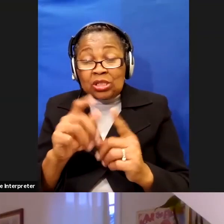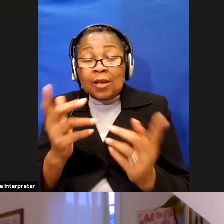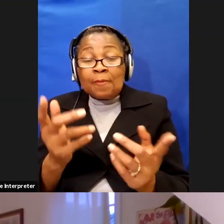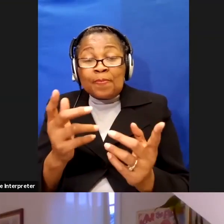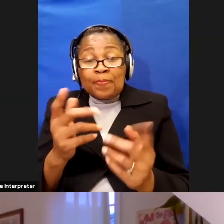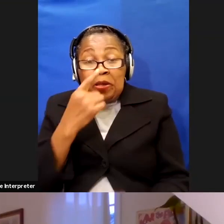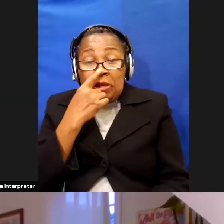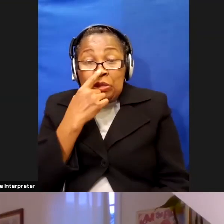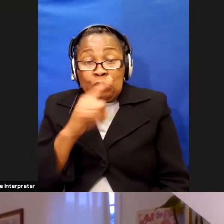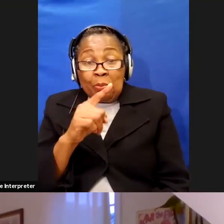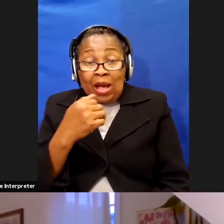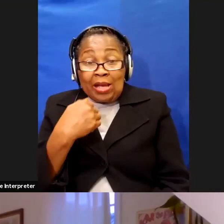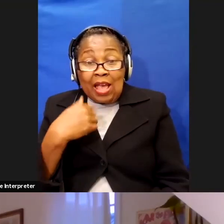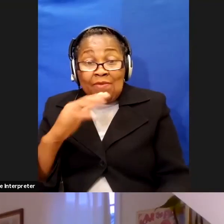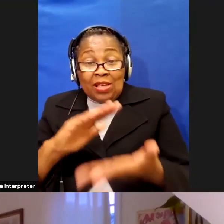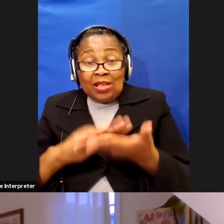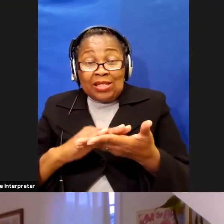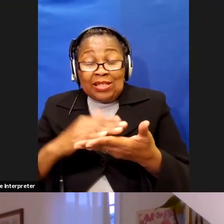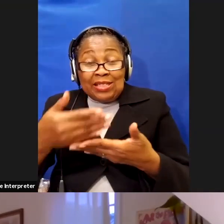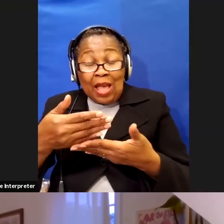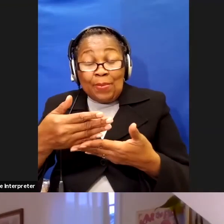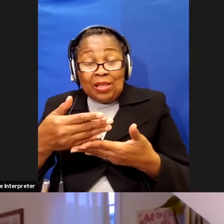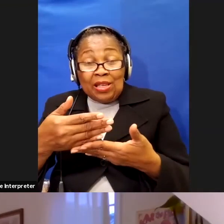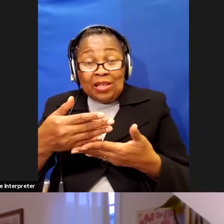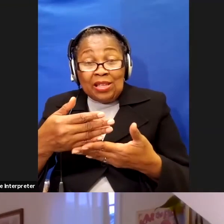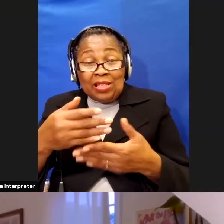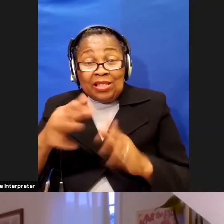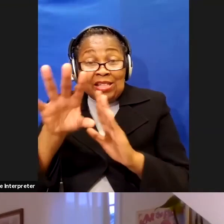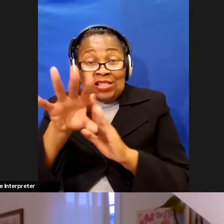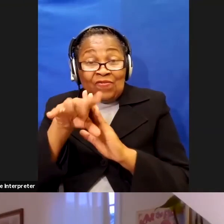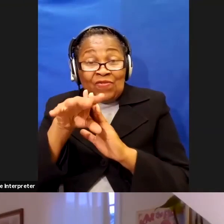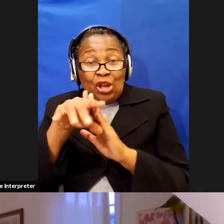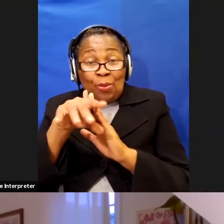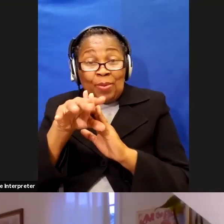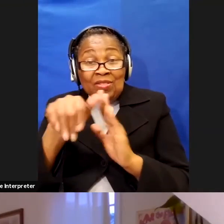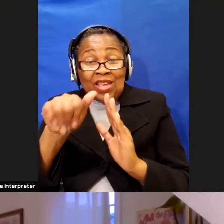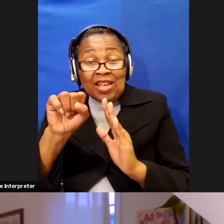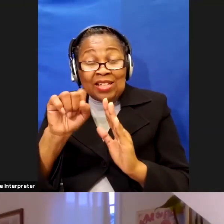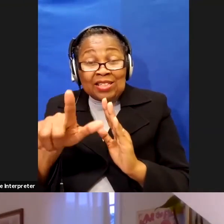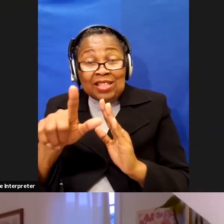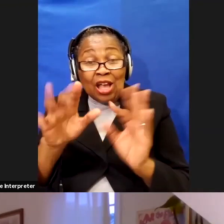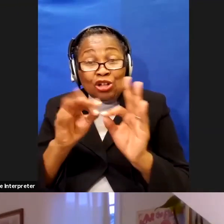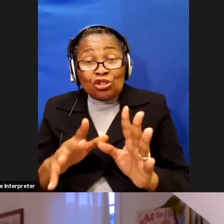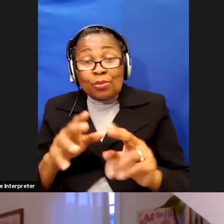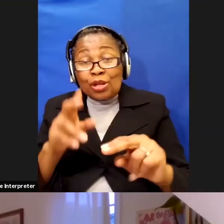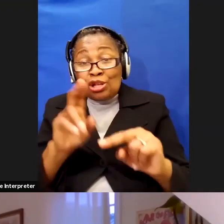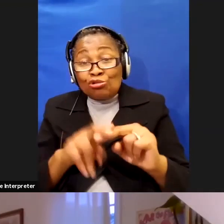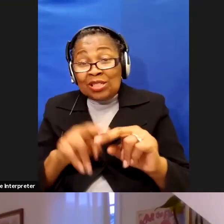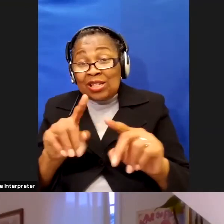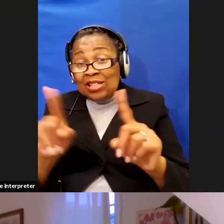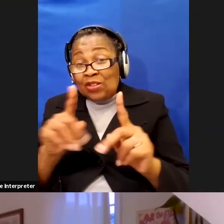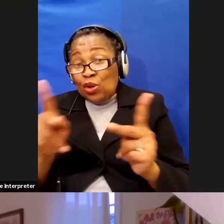mind having a tablet that is filming the ASL interpreter and you're sitting in a different location in the theater? How do you feel